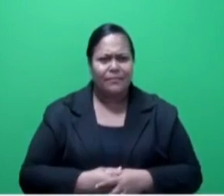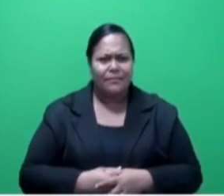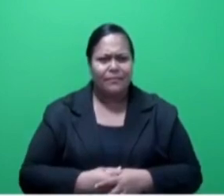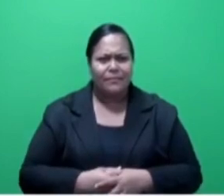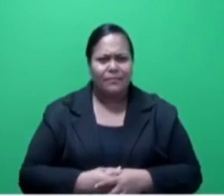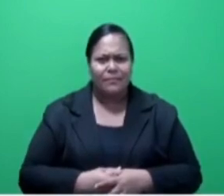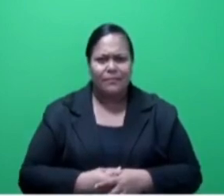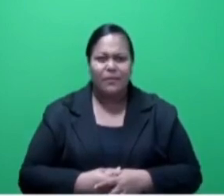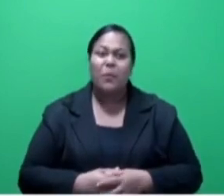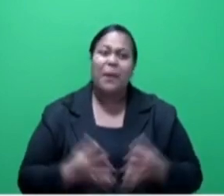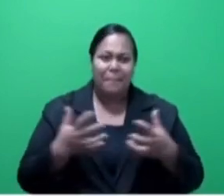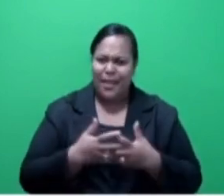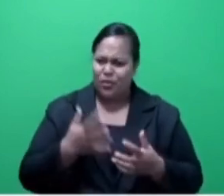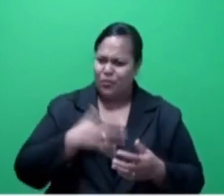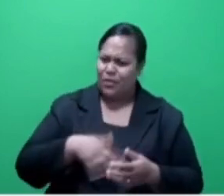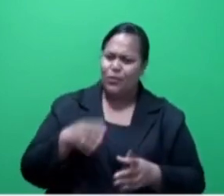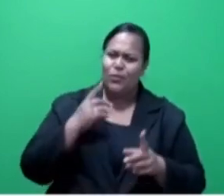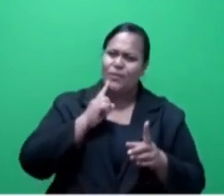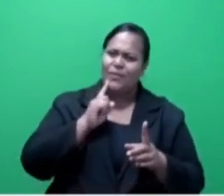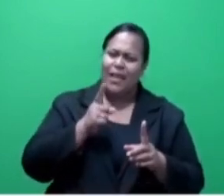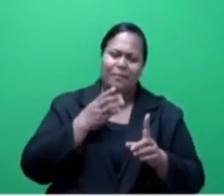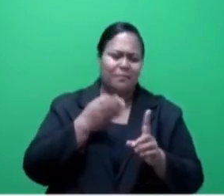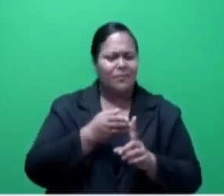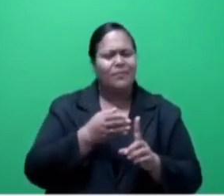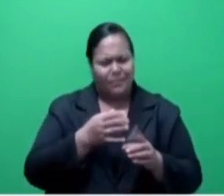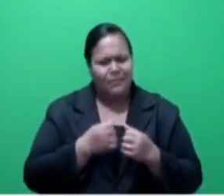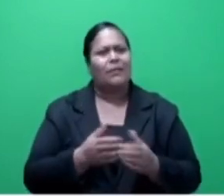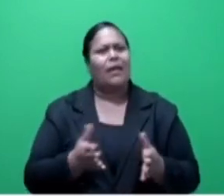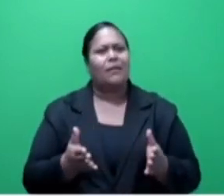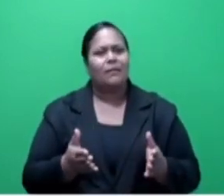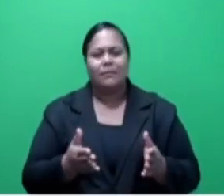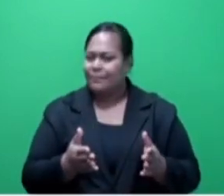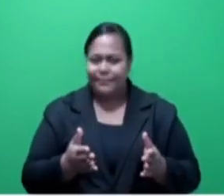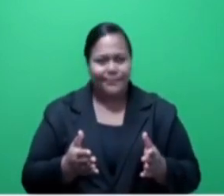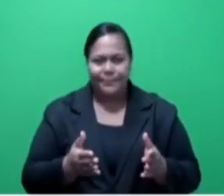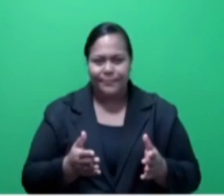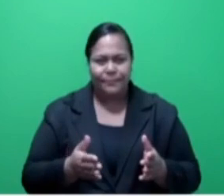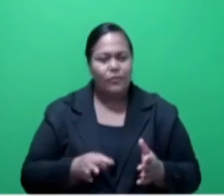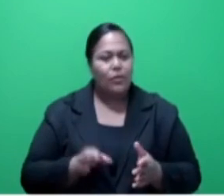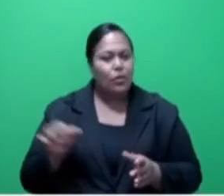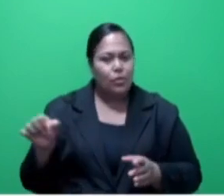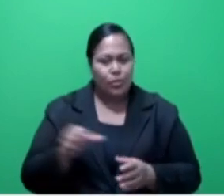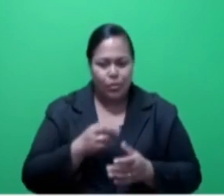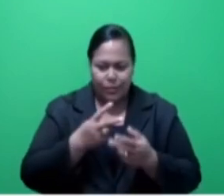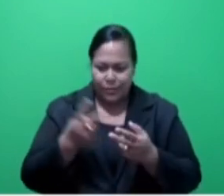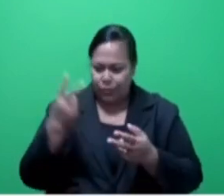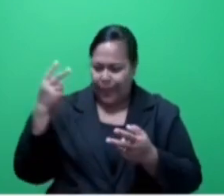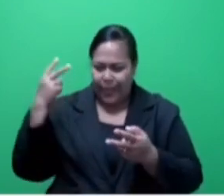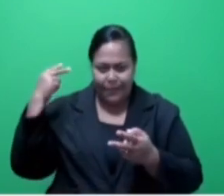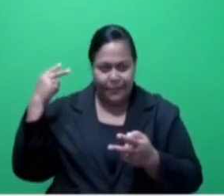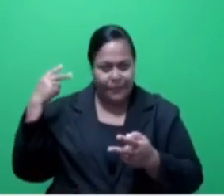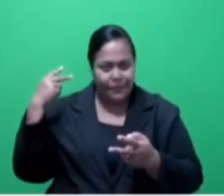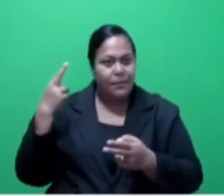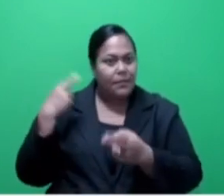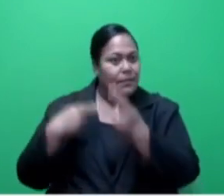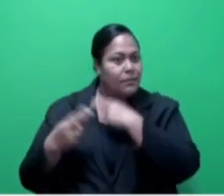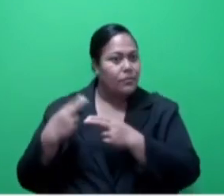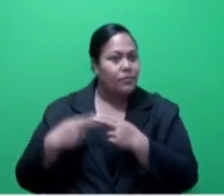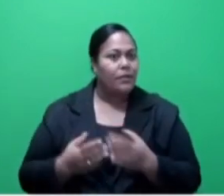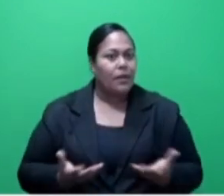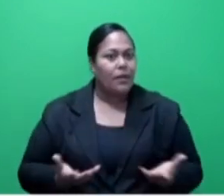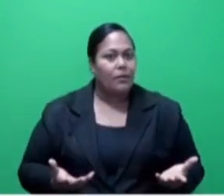there. That's what happens. Mr. Speaker, sir. Mr. Speaker, sir, the other point I'd like to